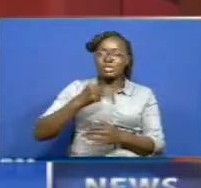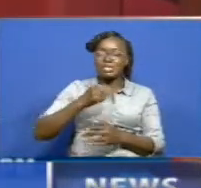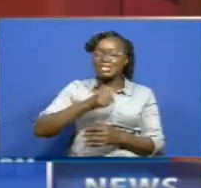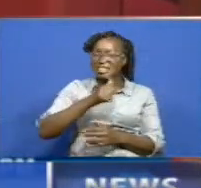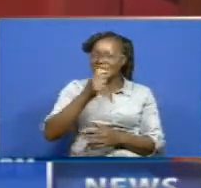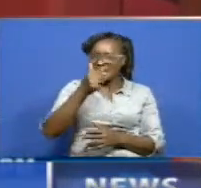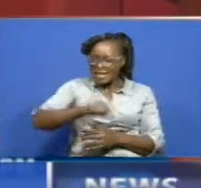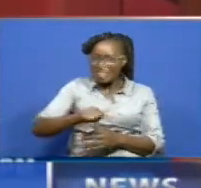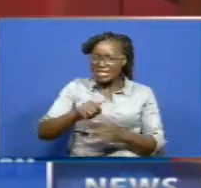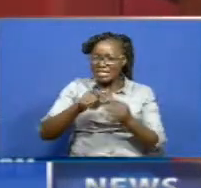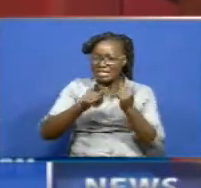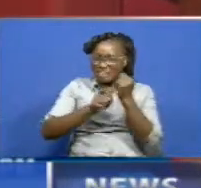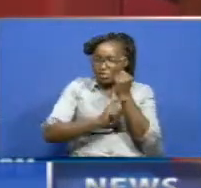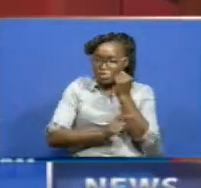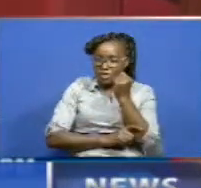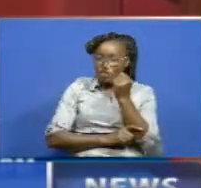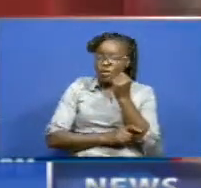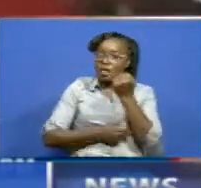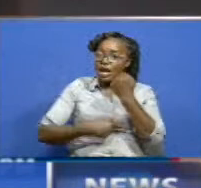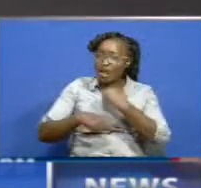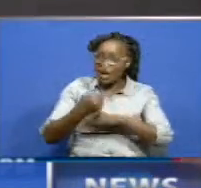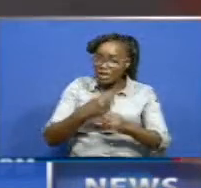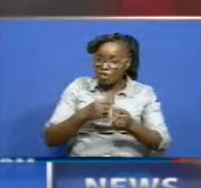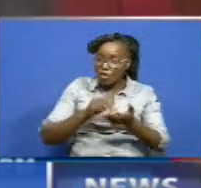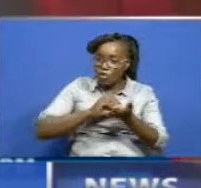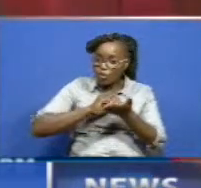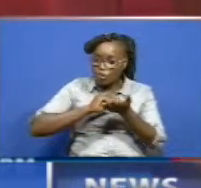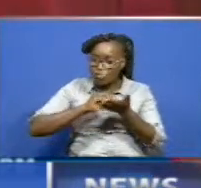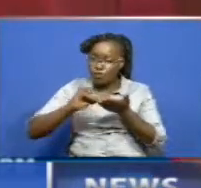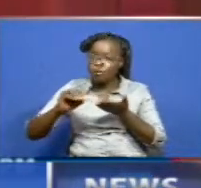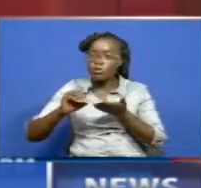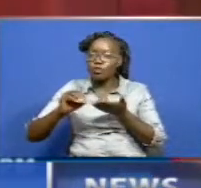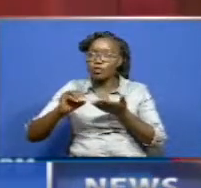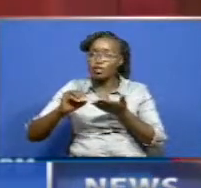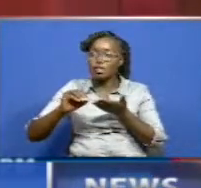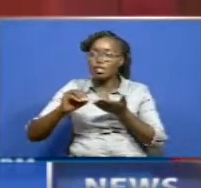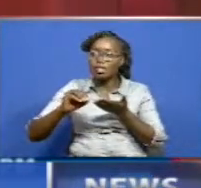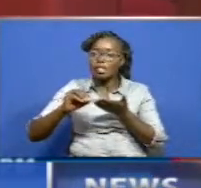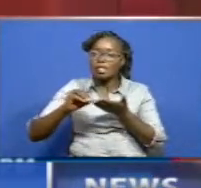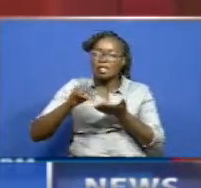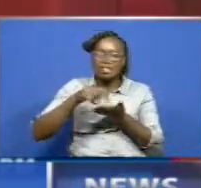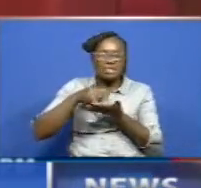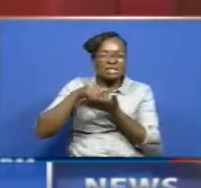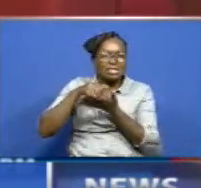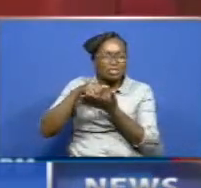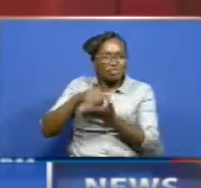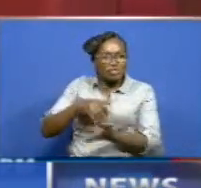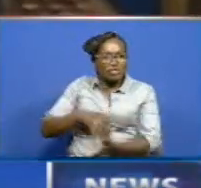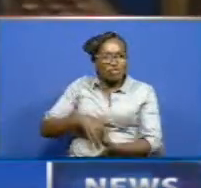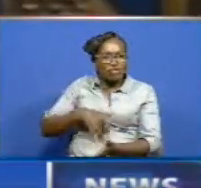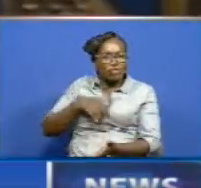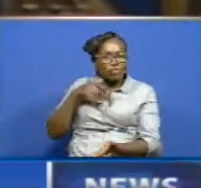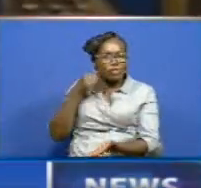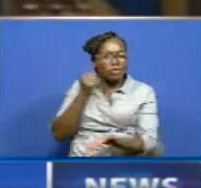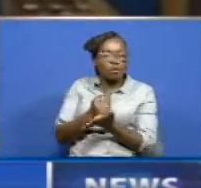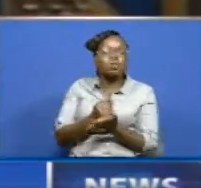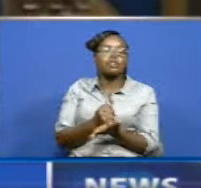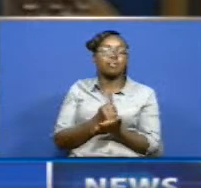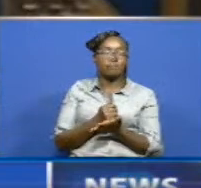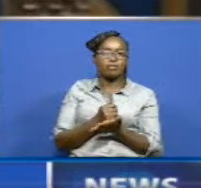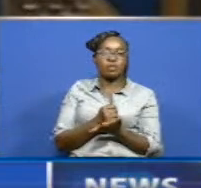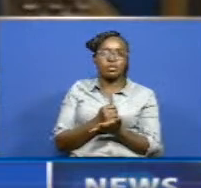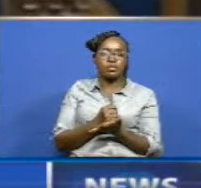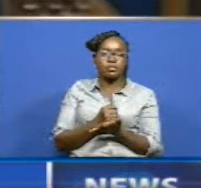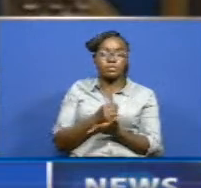any temptation, act, or omission that entrenches the feeling that we are a rubber stamp. Senate